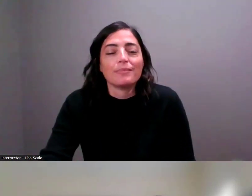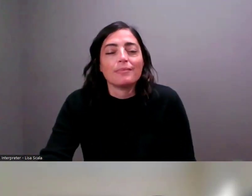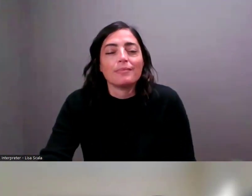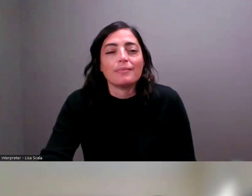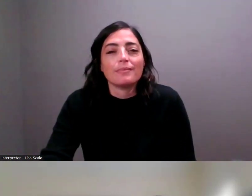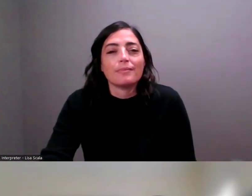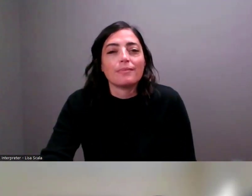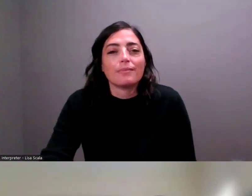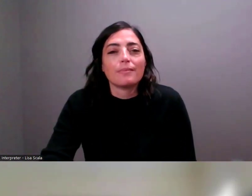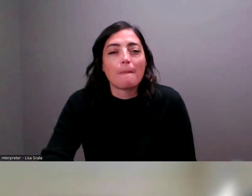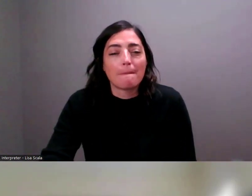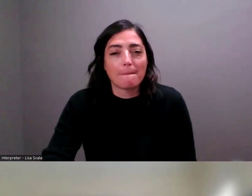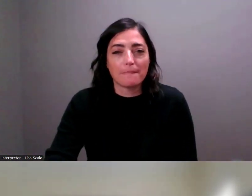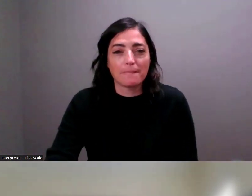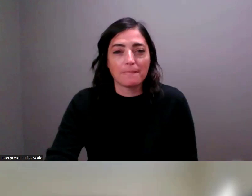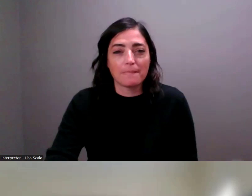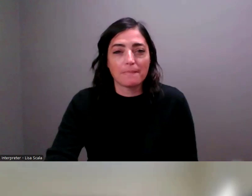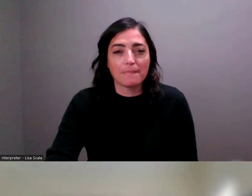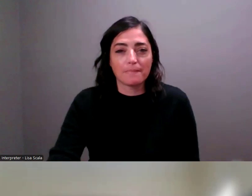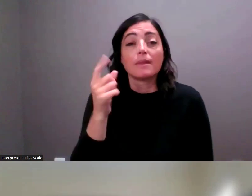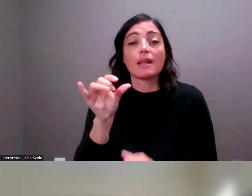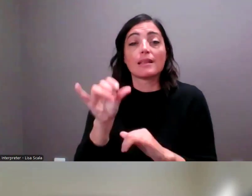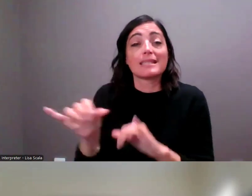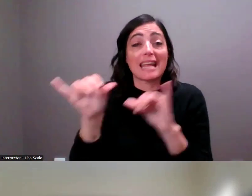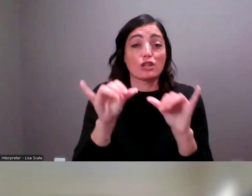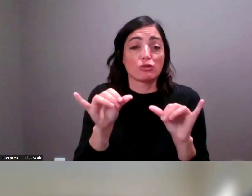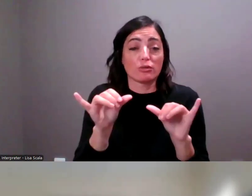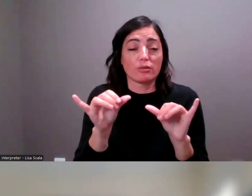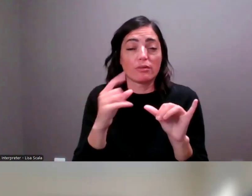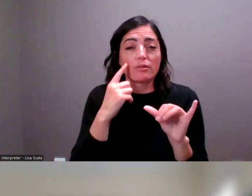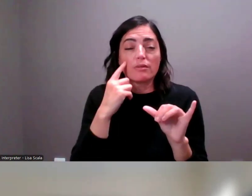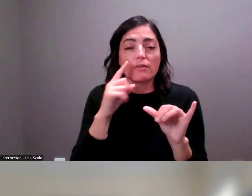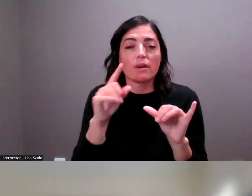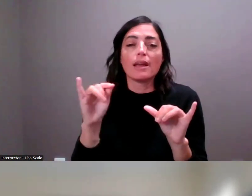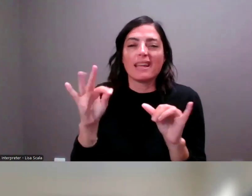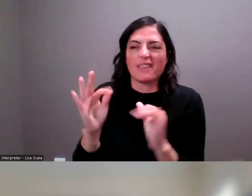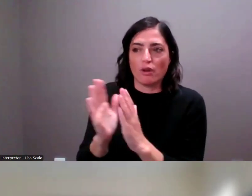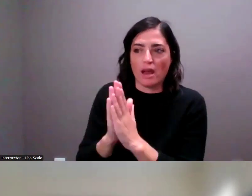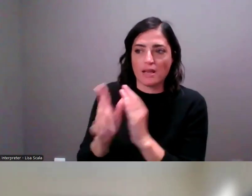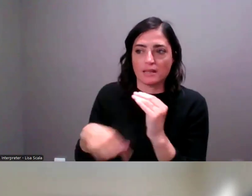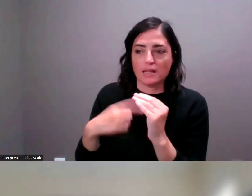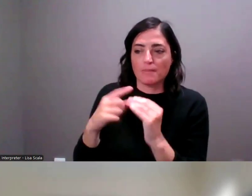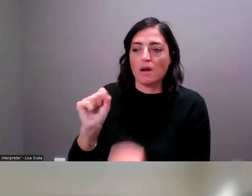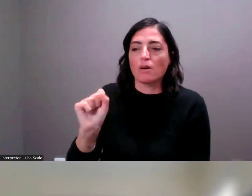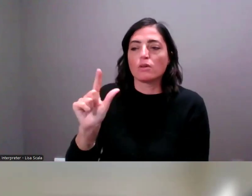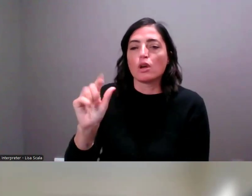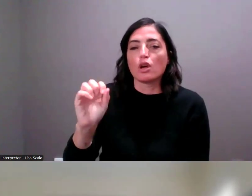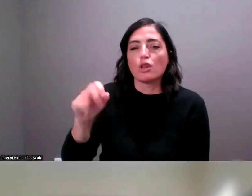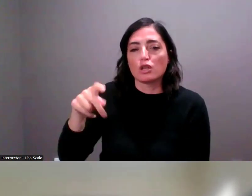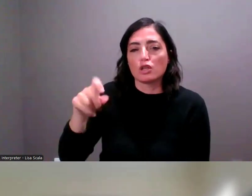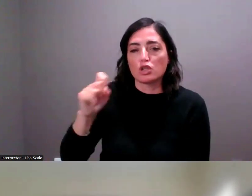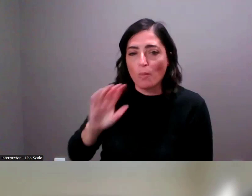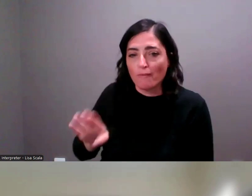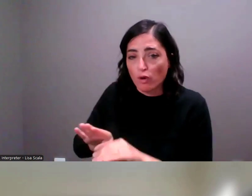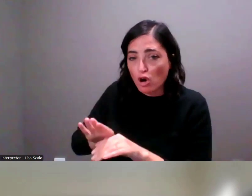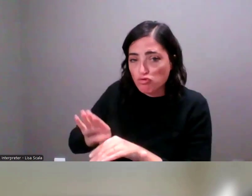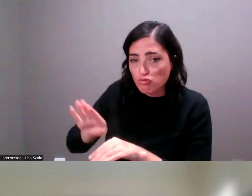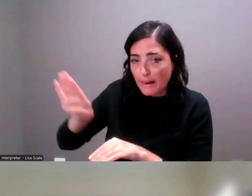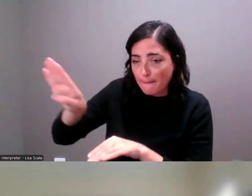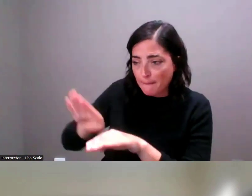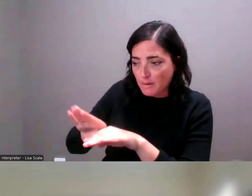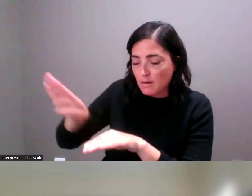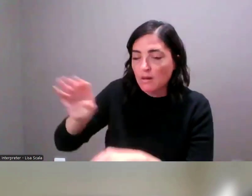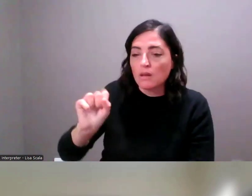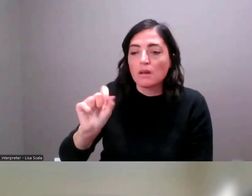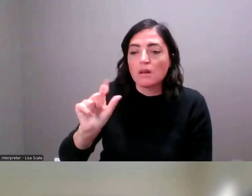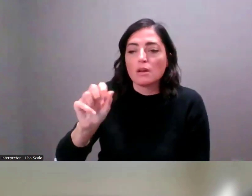So the standard for if you're asking about the slope of a ramp, the standard is that the